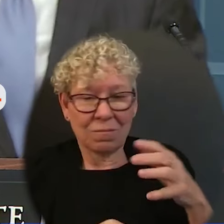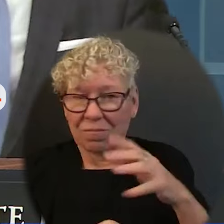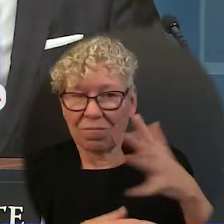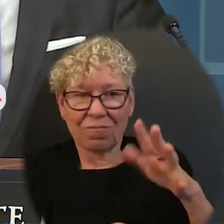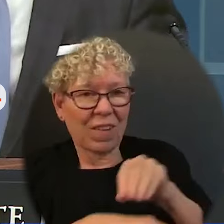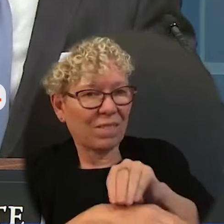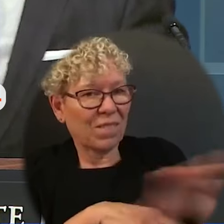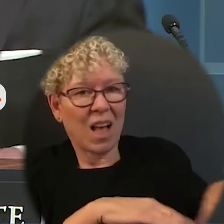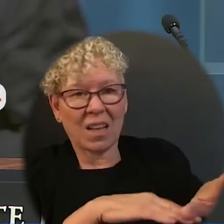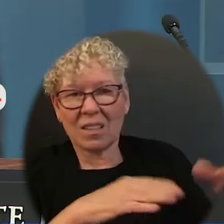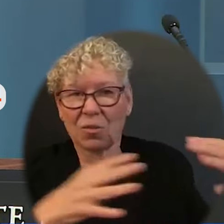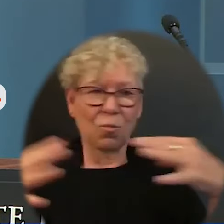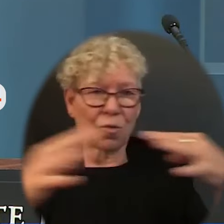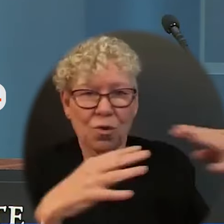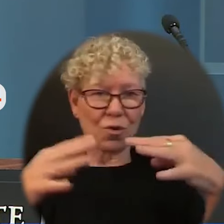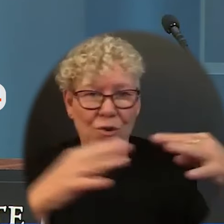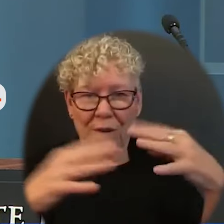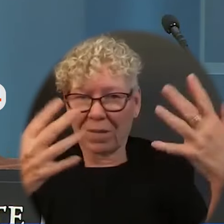Thanks, Adam. Appreciate it.